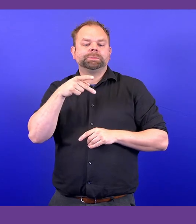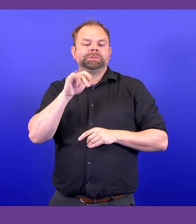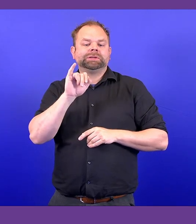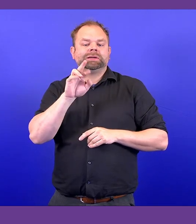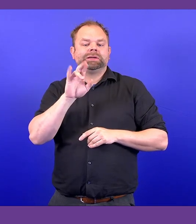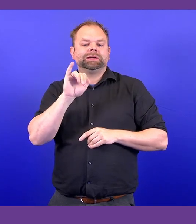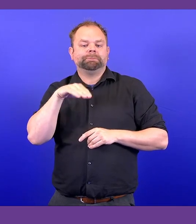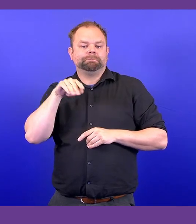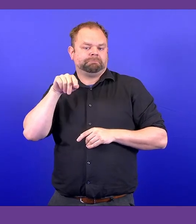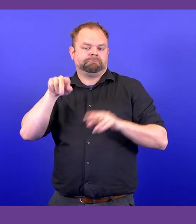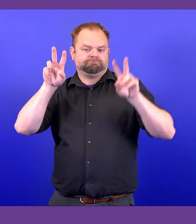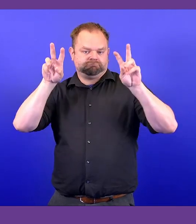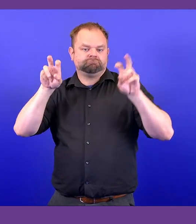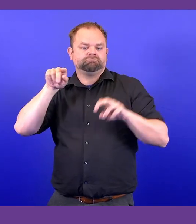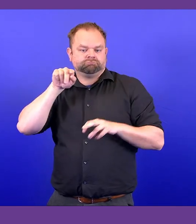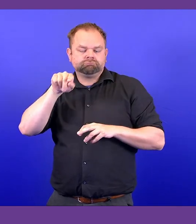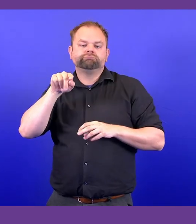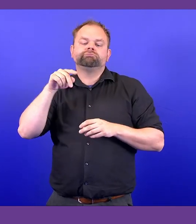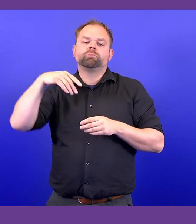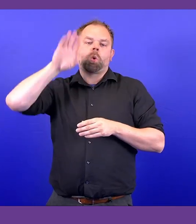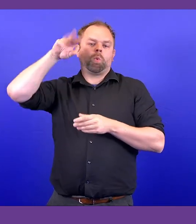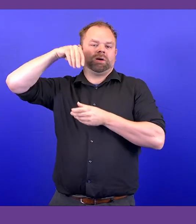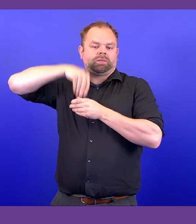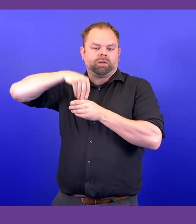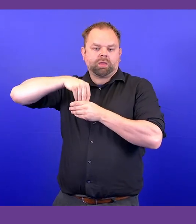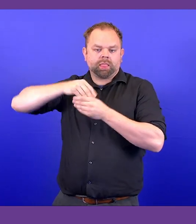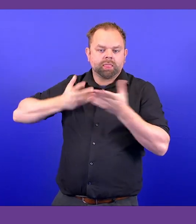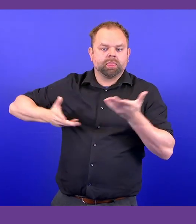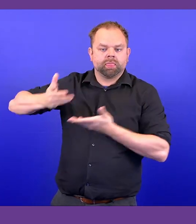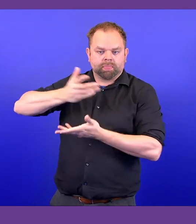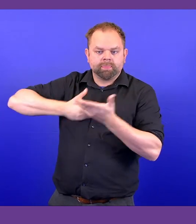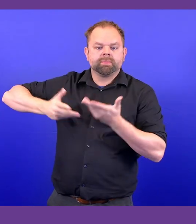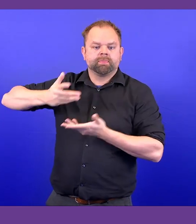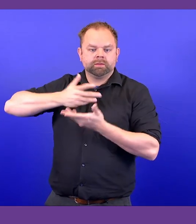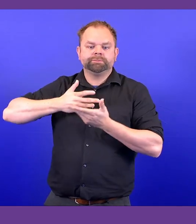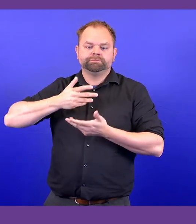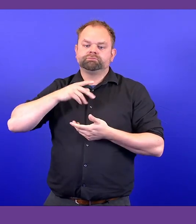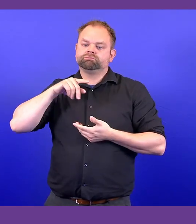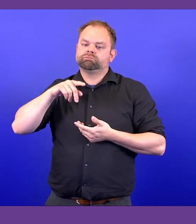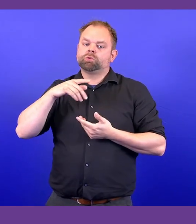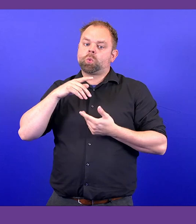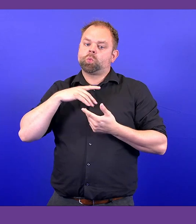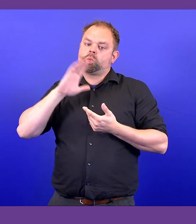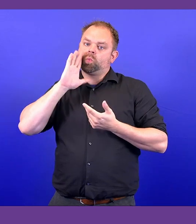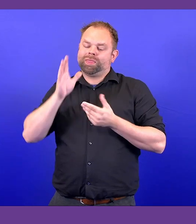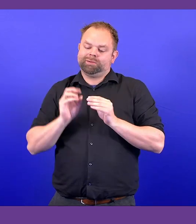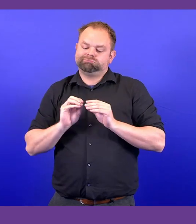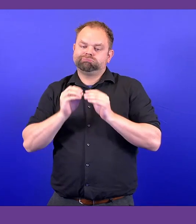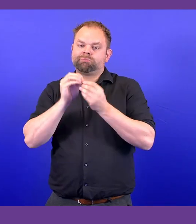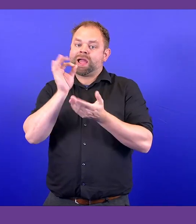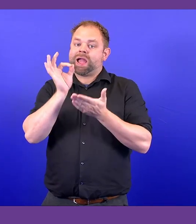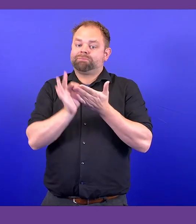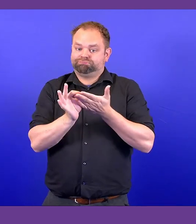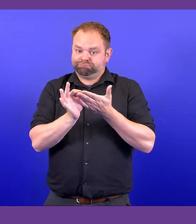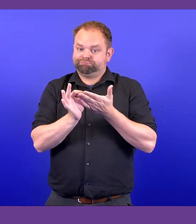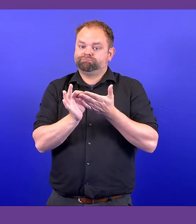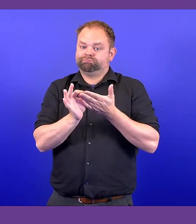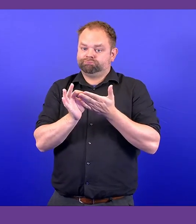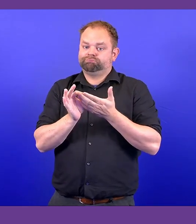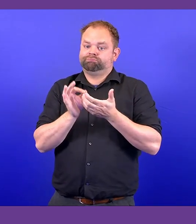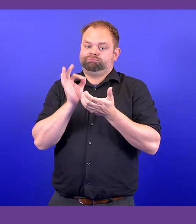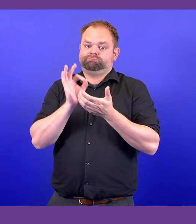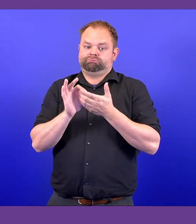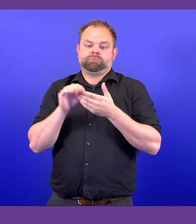the way I want to illustrate the job we are doing. So it's back office, it's front office, it's training. And about training, what